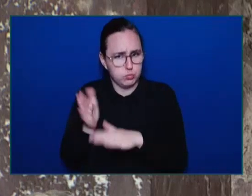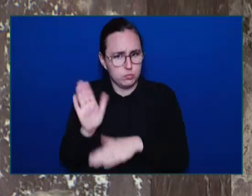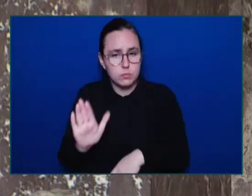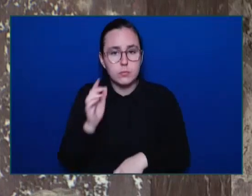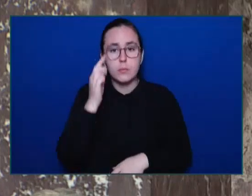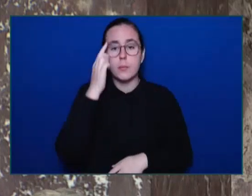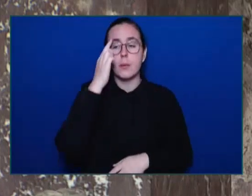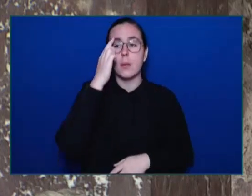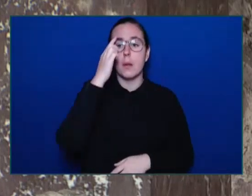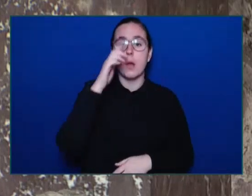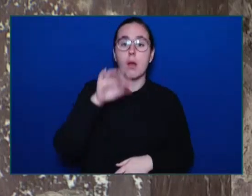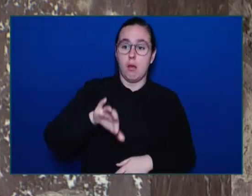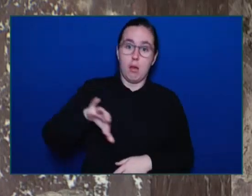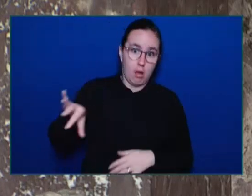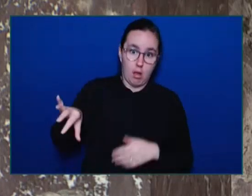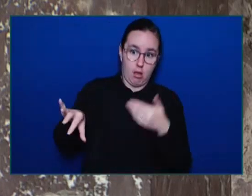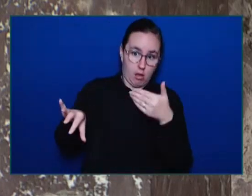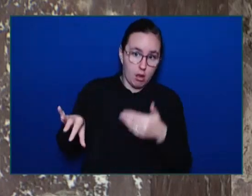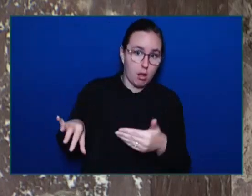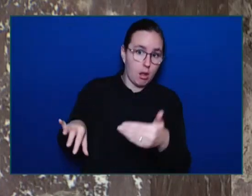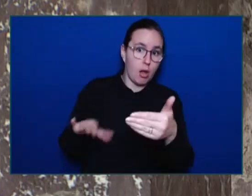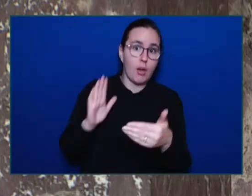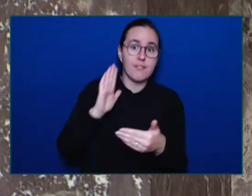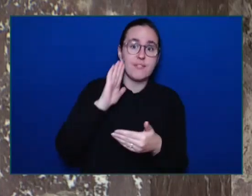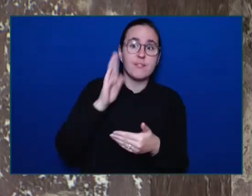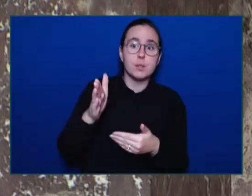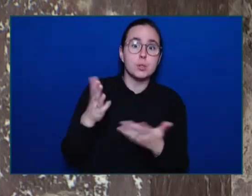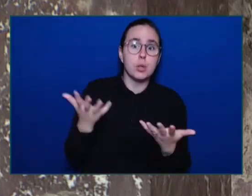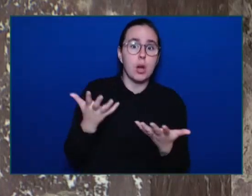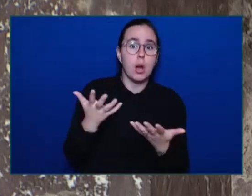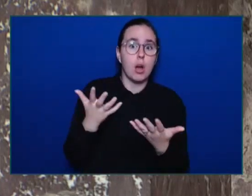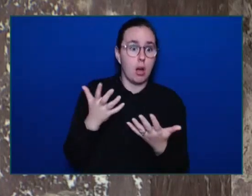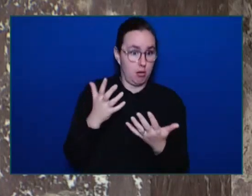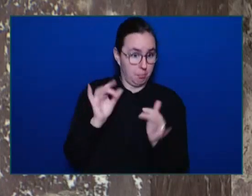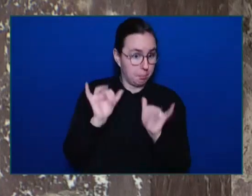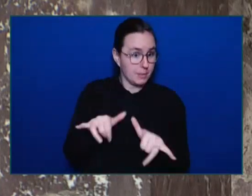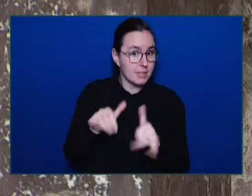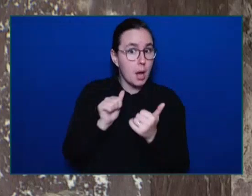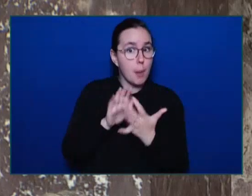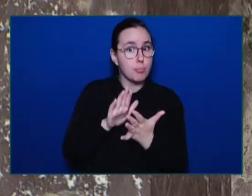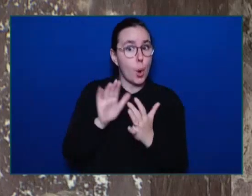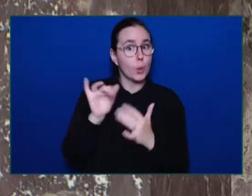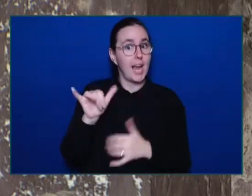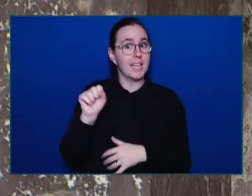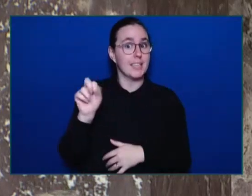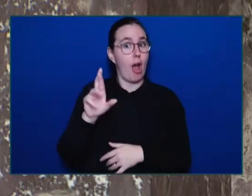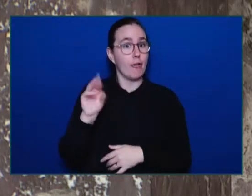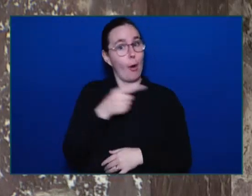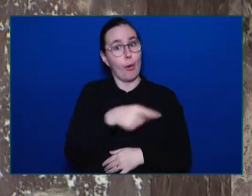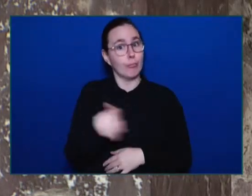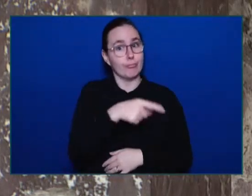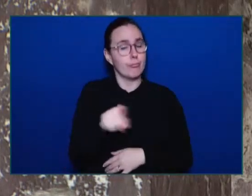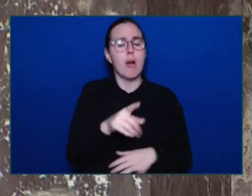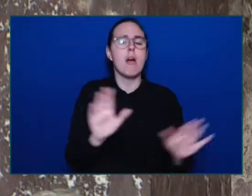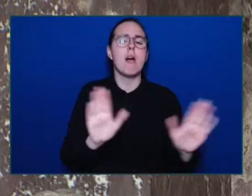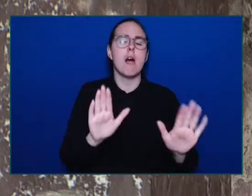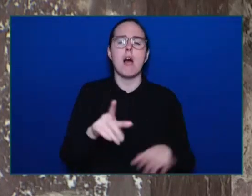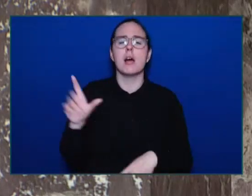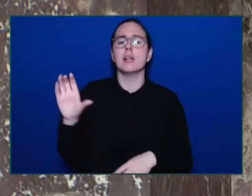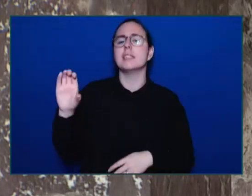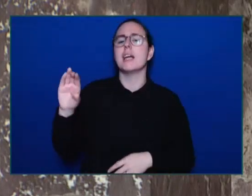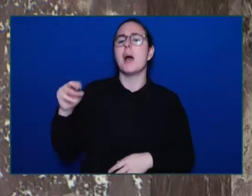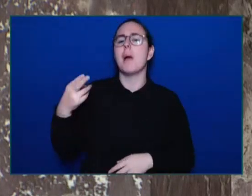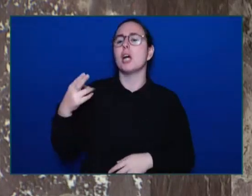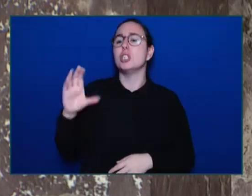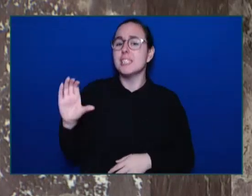Vancouver, CMHC, and BC Housing have been working together on what does that plan look like. But we also know, and the member